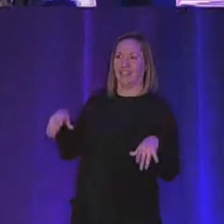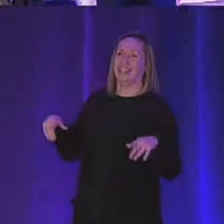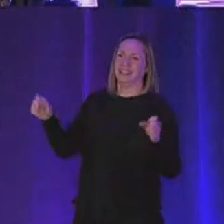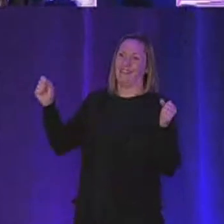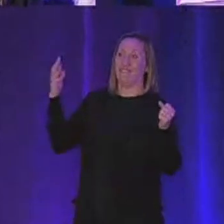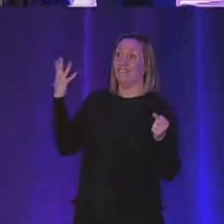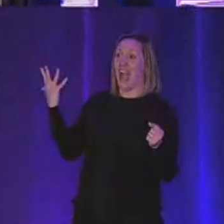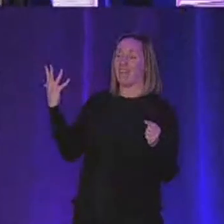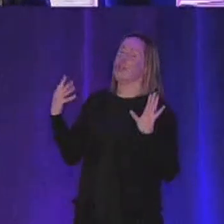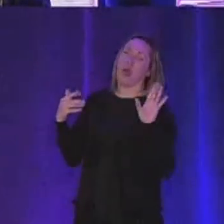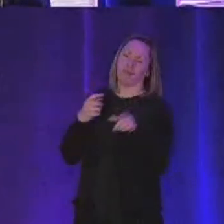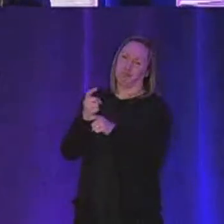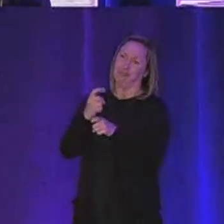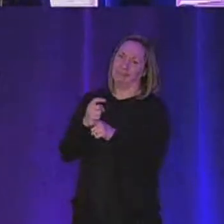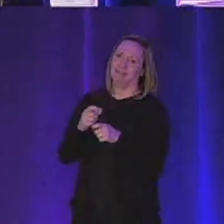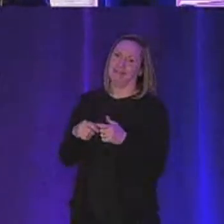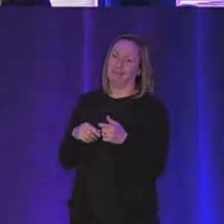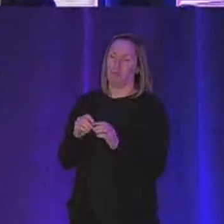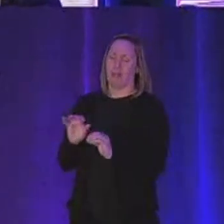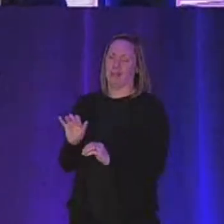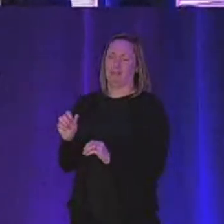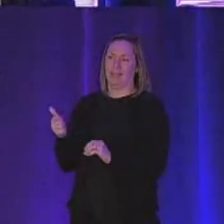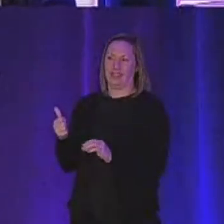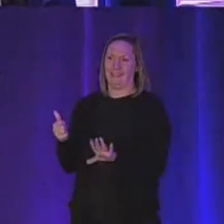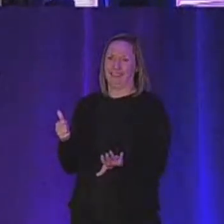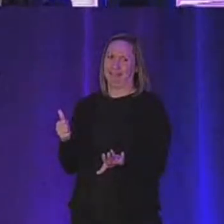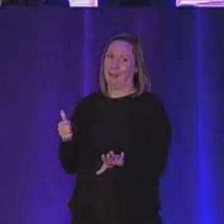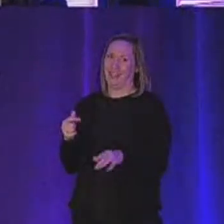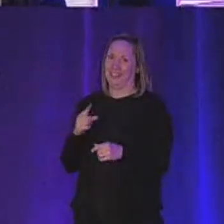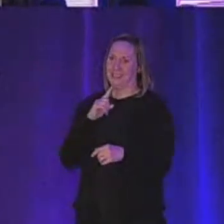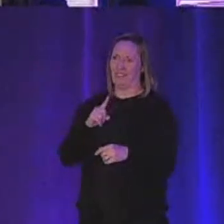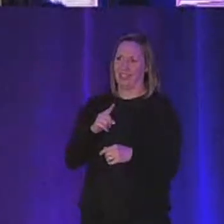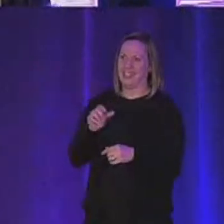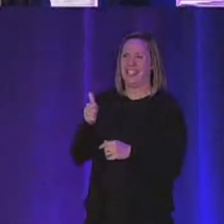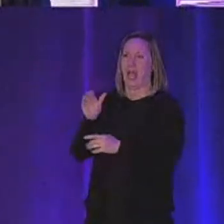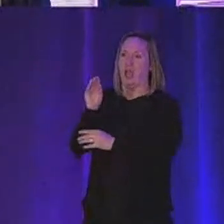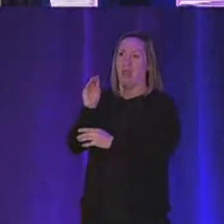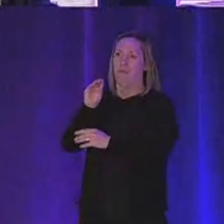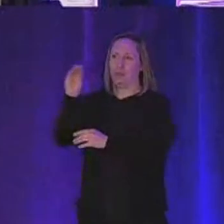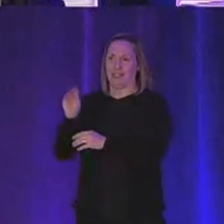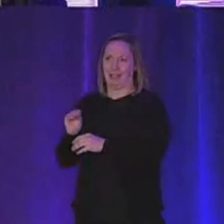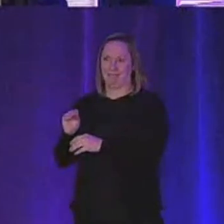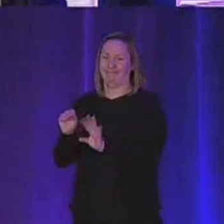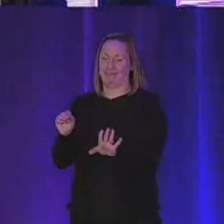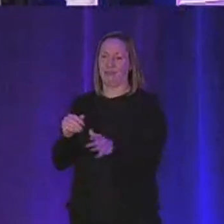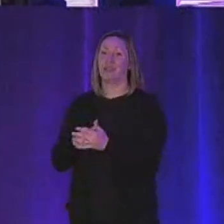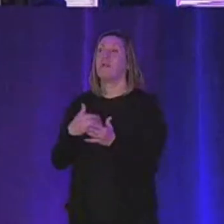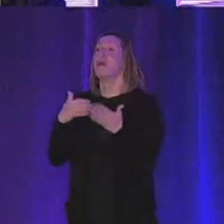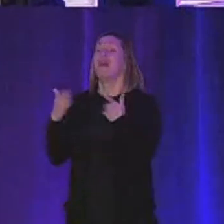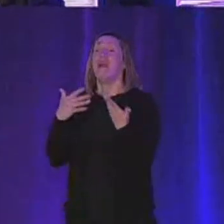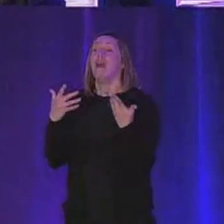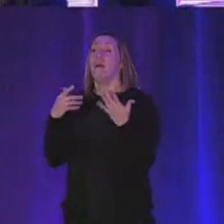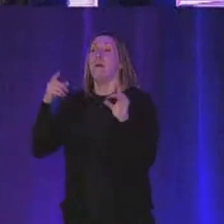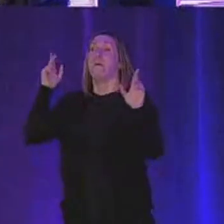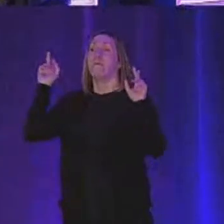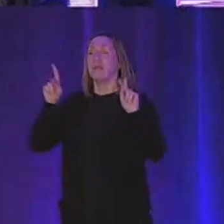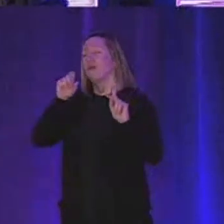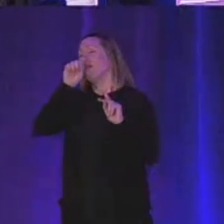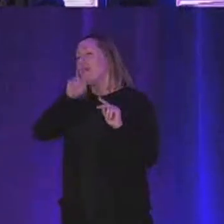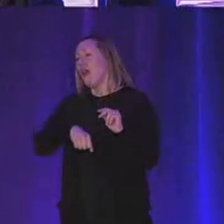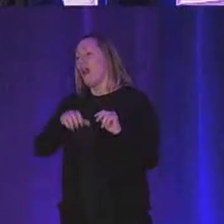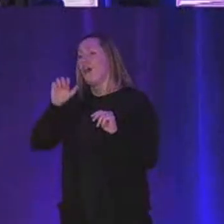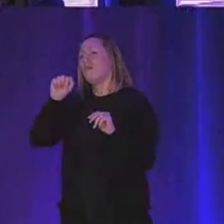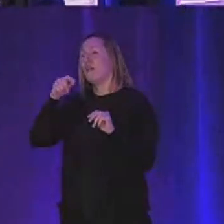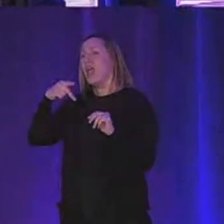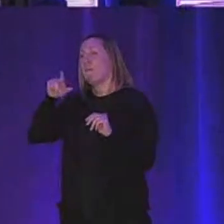joking. It's more like 10, or it's definitely 10%, I would say. And people love Apple. A lot